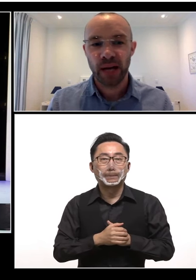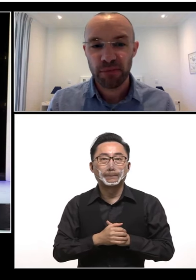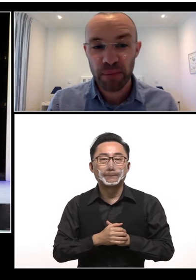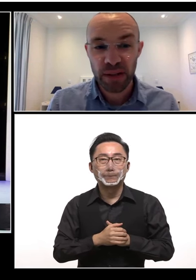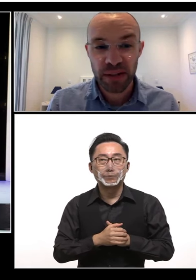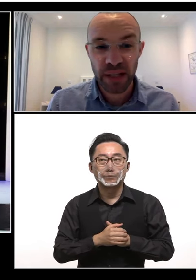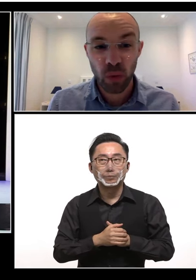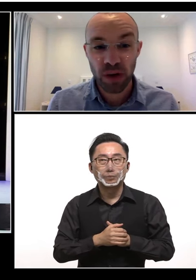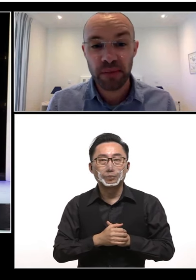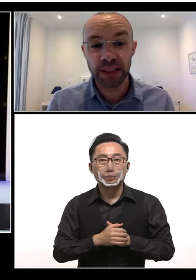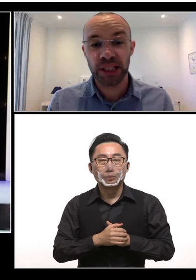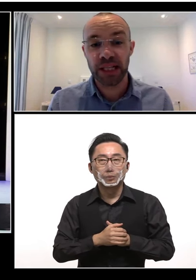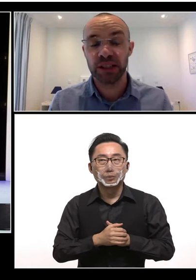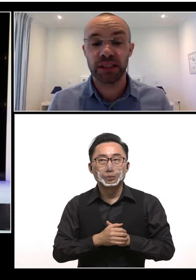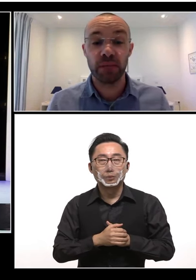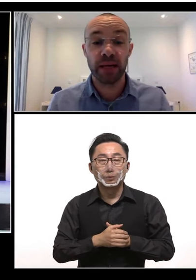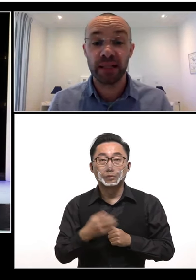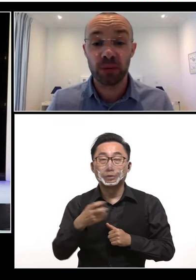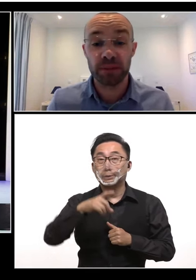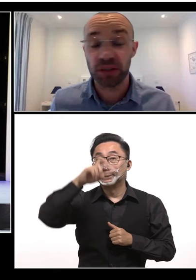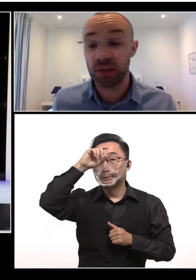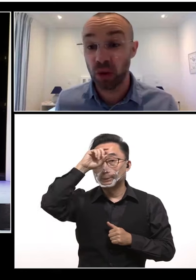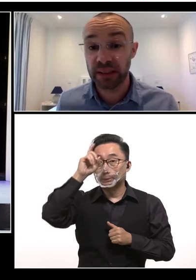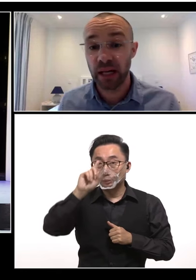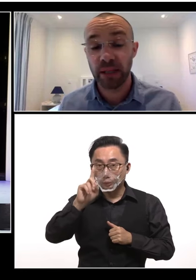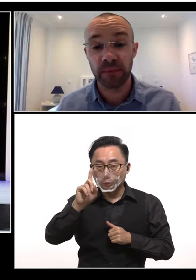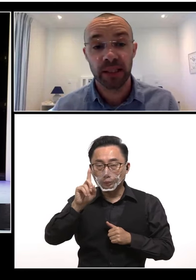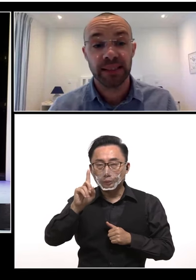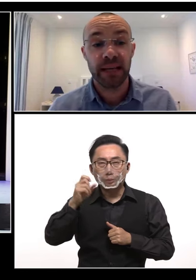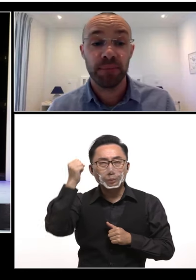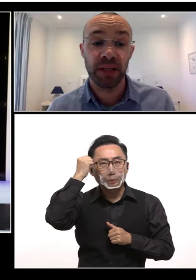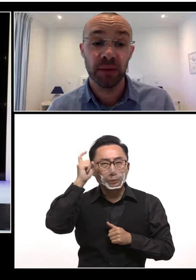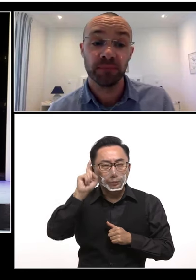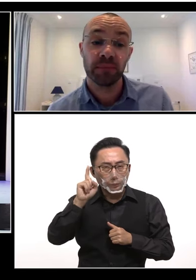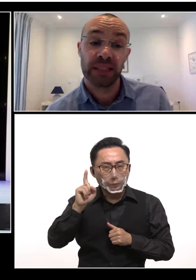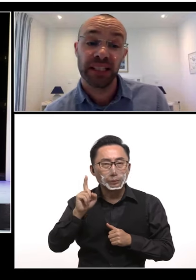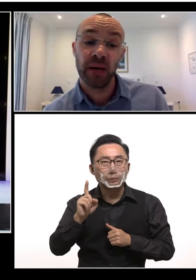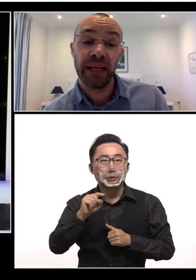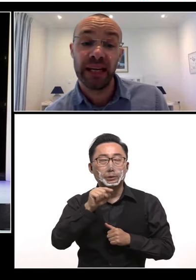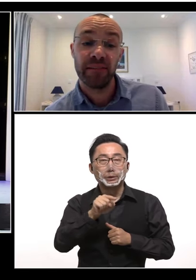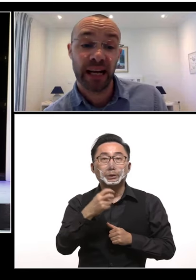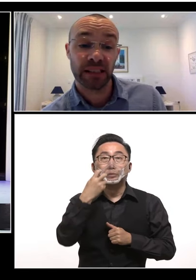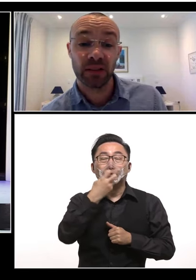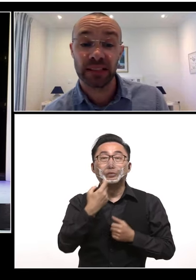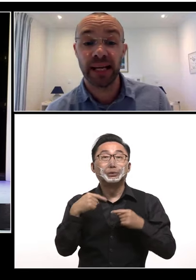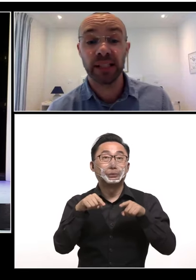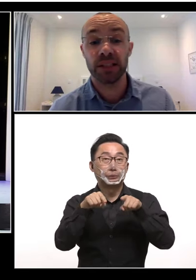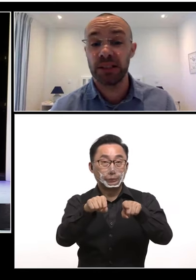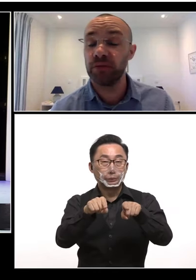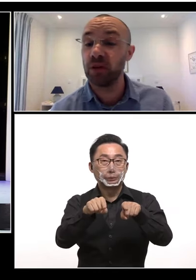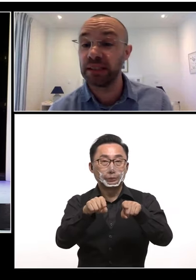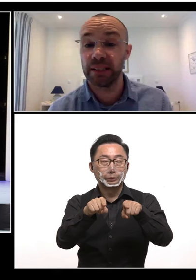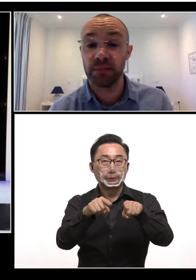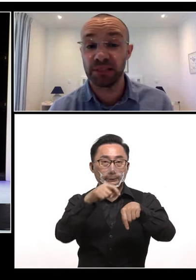I remember that one of the major challenges in our bilingual production was timing. Deb Pugh is the only hearing actor on stage, and